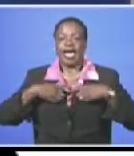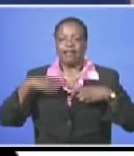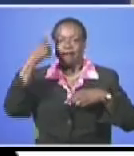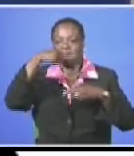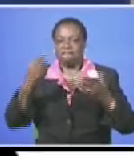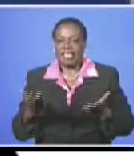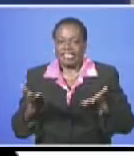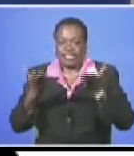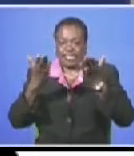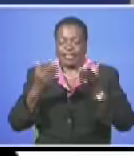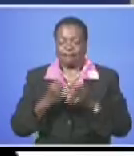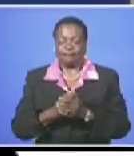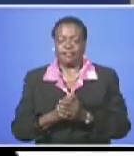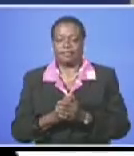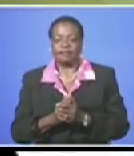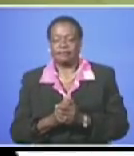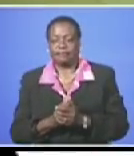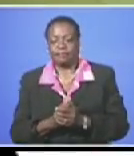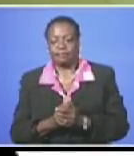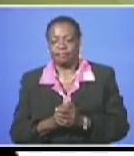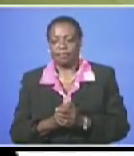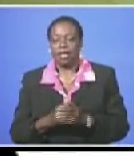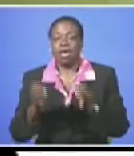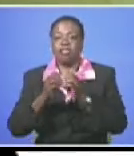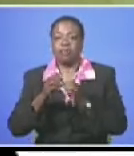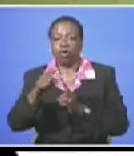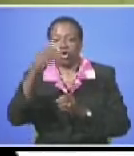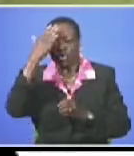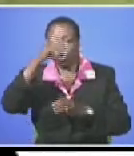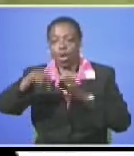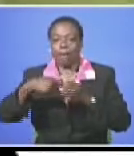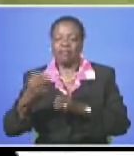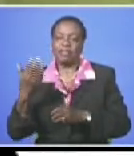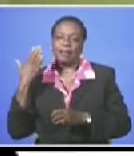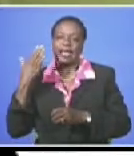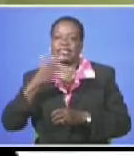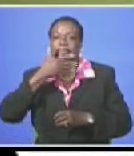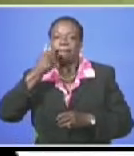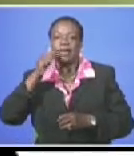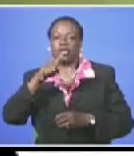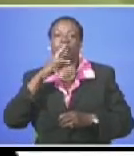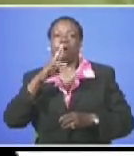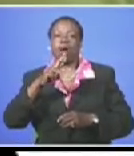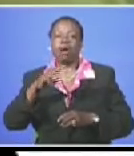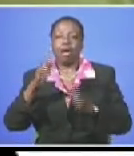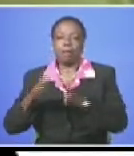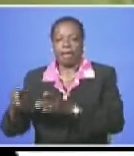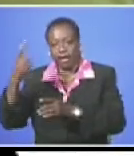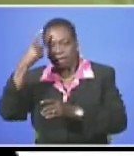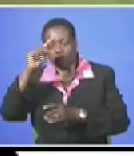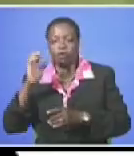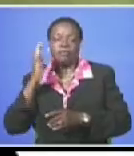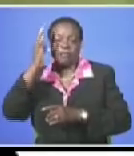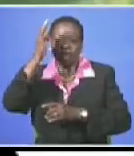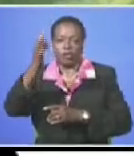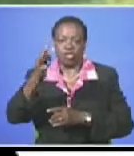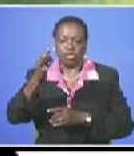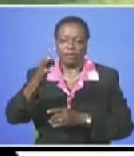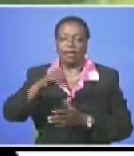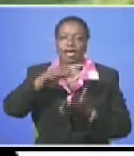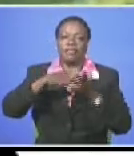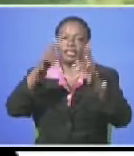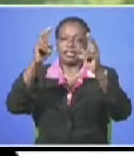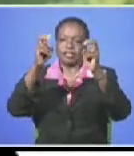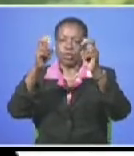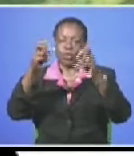Kelsey Johnson has the story. The more you know about the past, the better you are prepared for the future. This famous quote